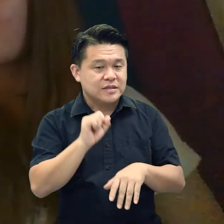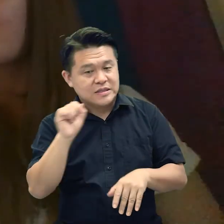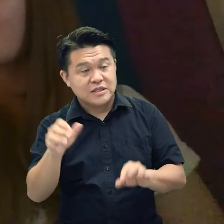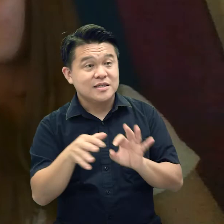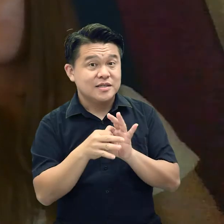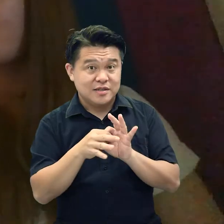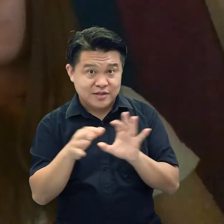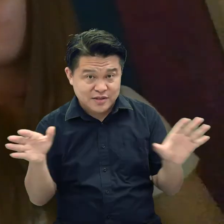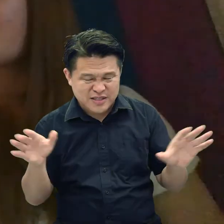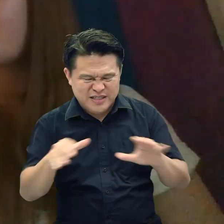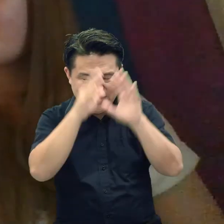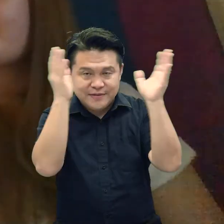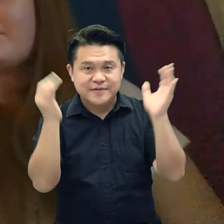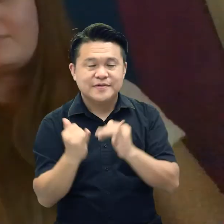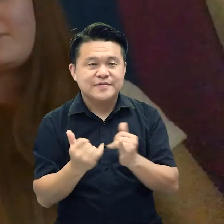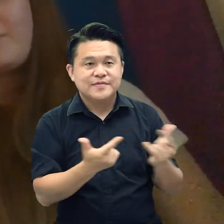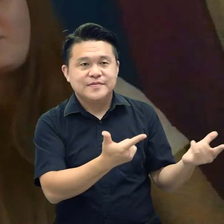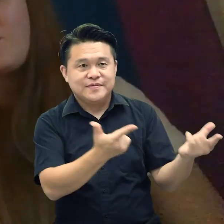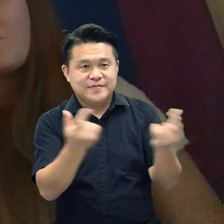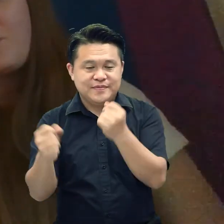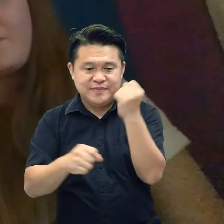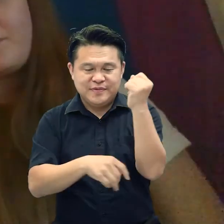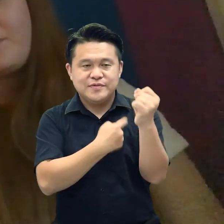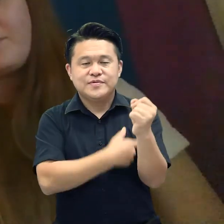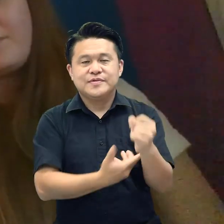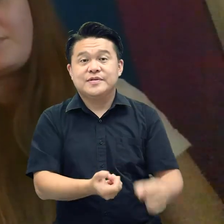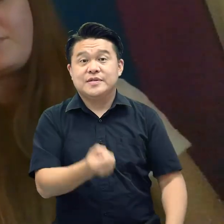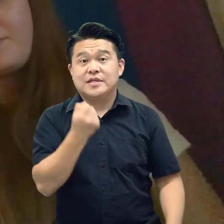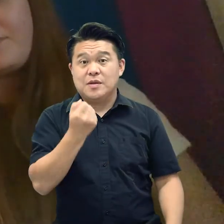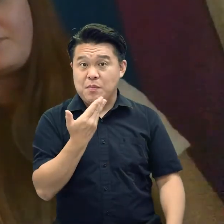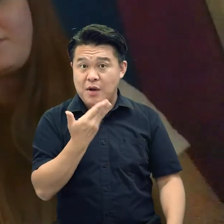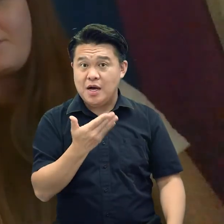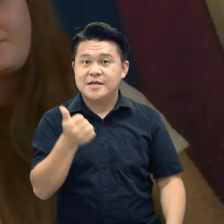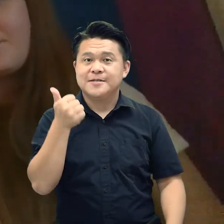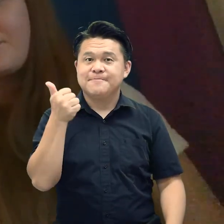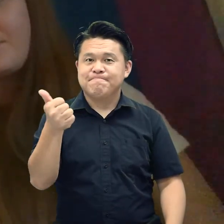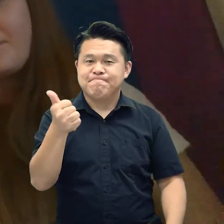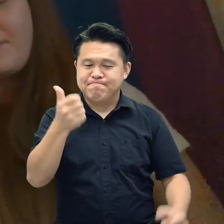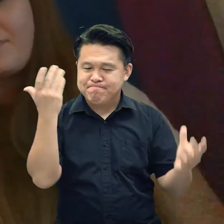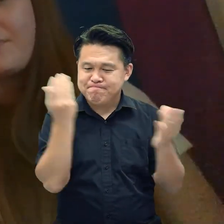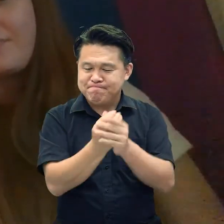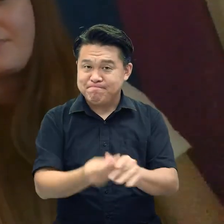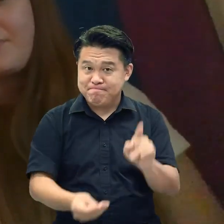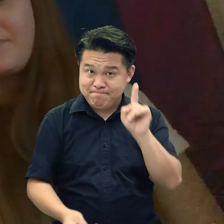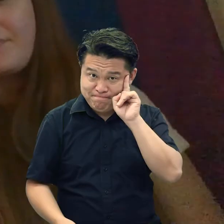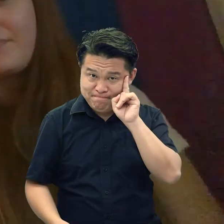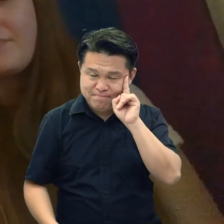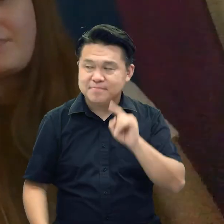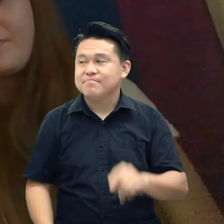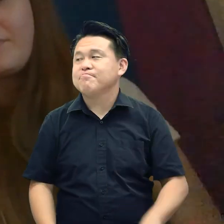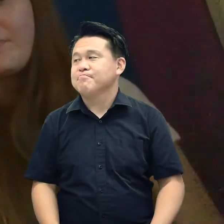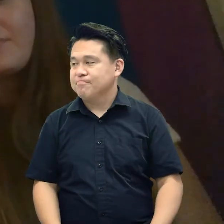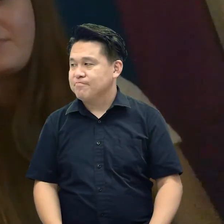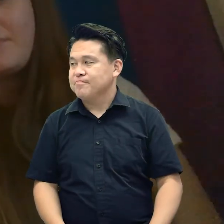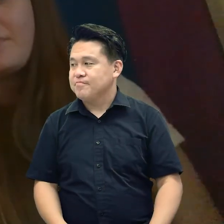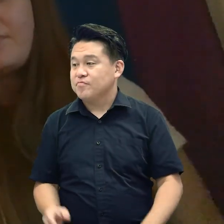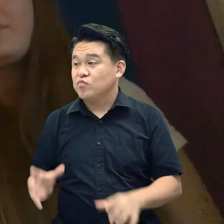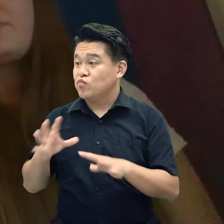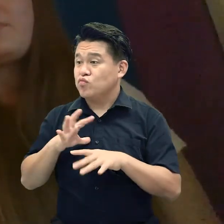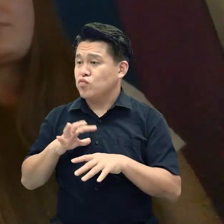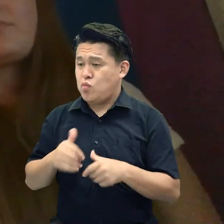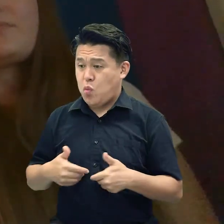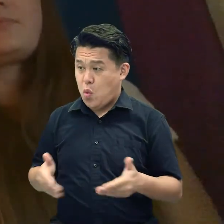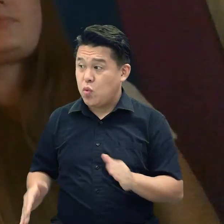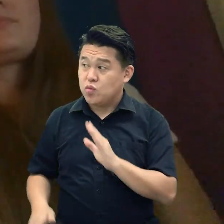course, pride is cool, pride is fun, but wouldn't it be perfect if it's just like a basic human rights for